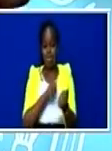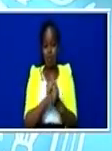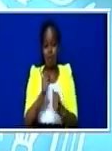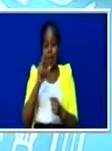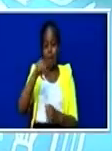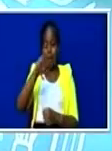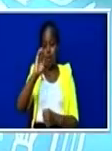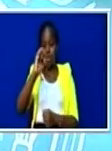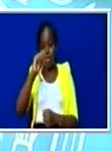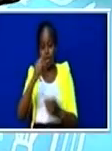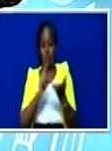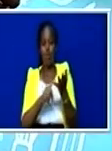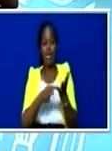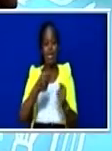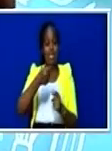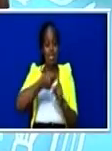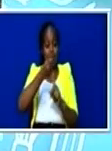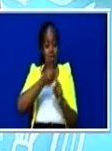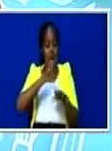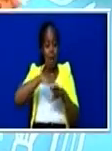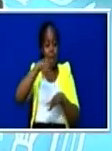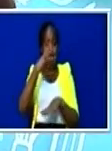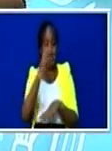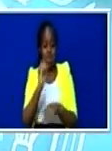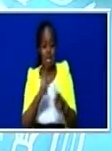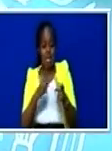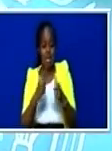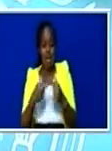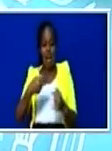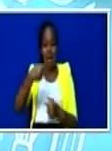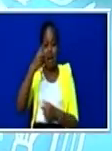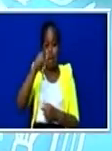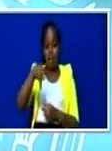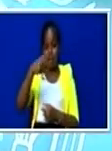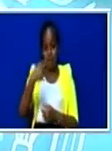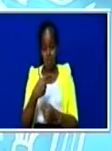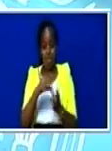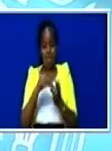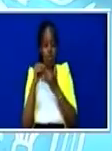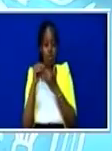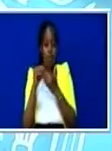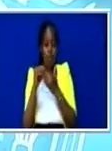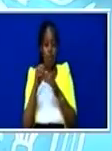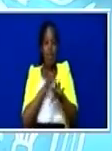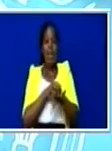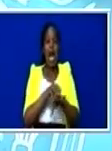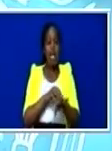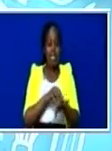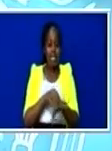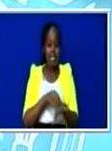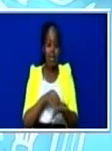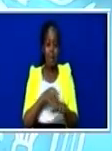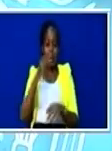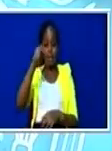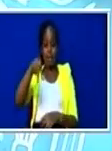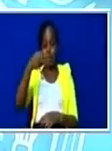Temperatures above 40 degrees centigrade and extreme pH, and especially acidic